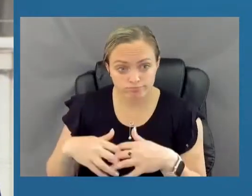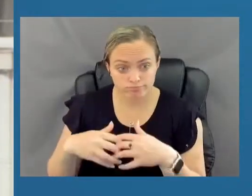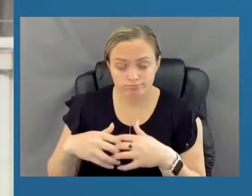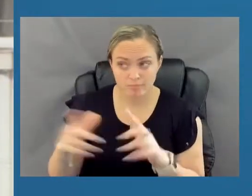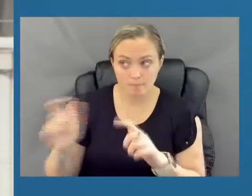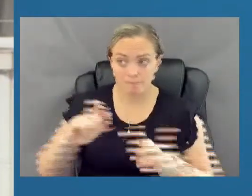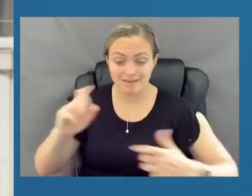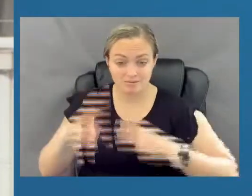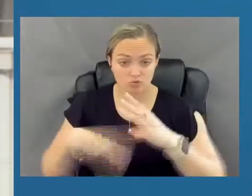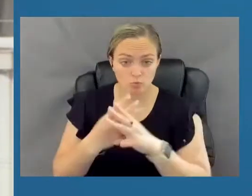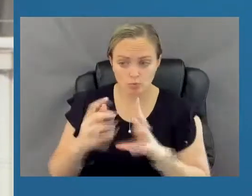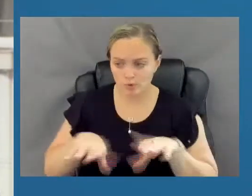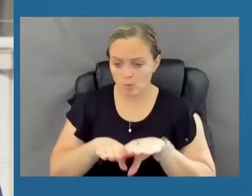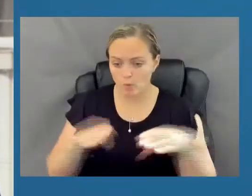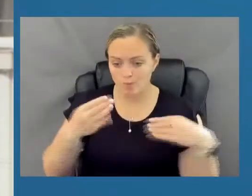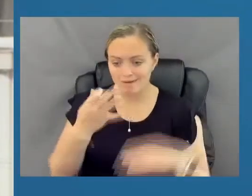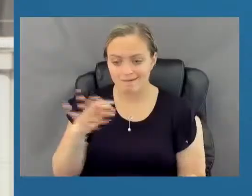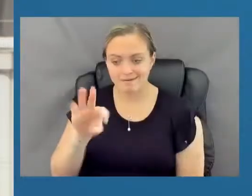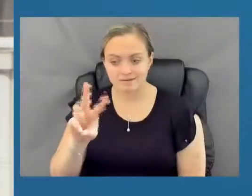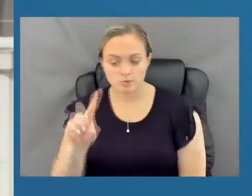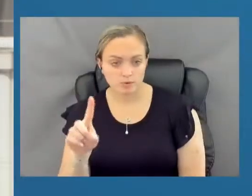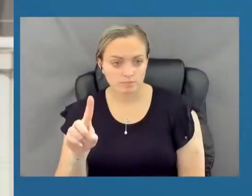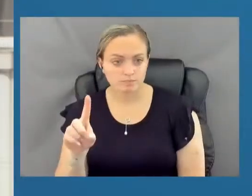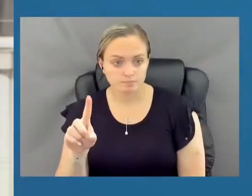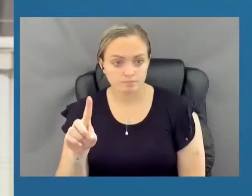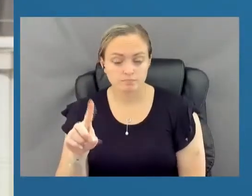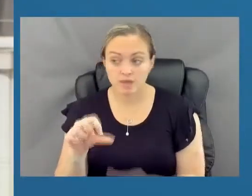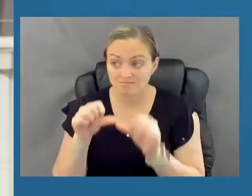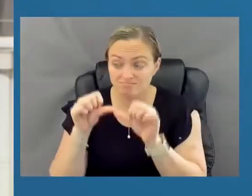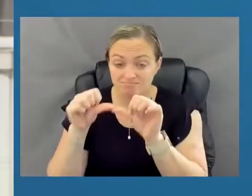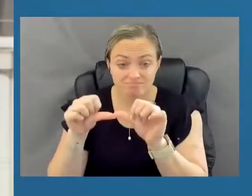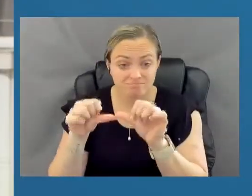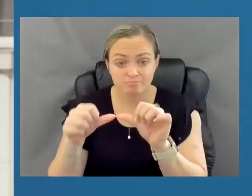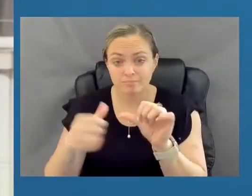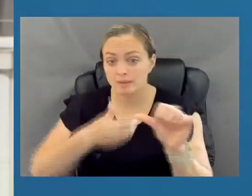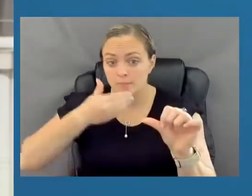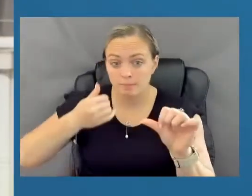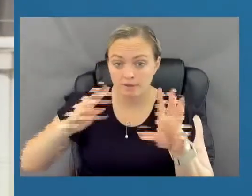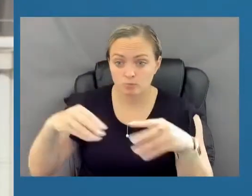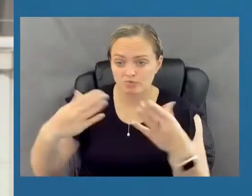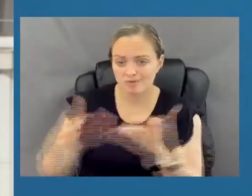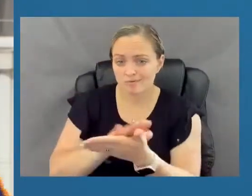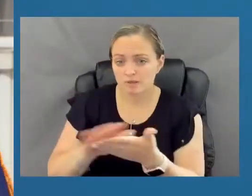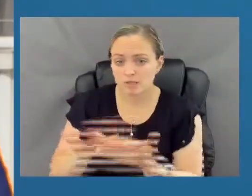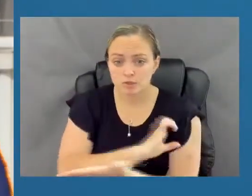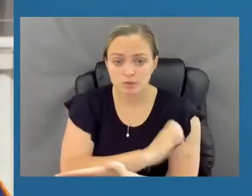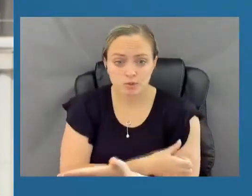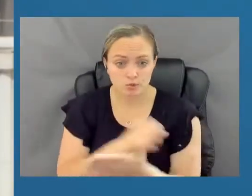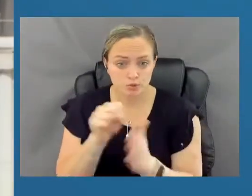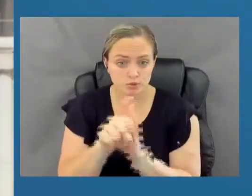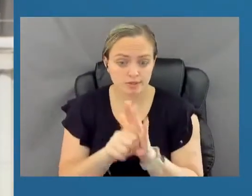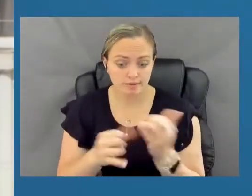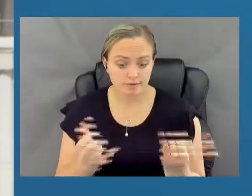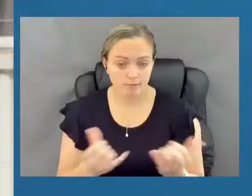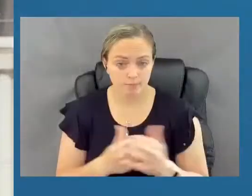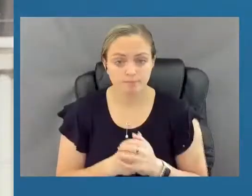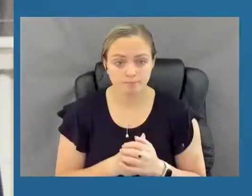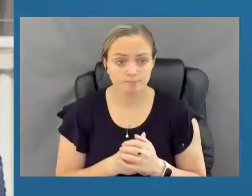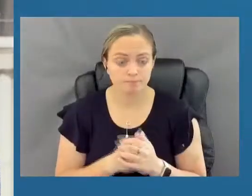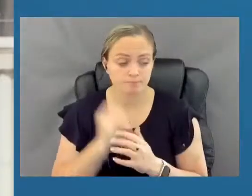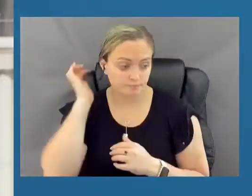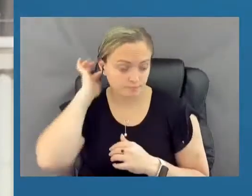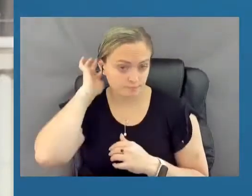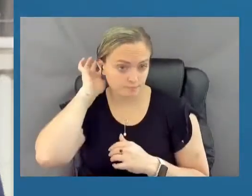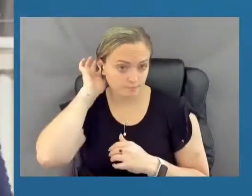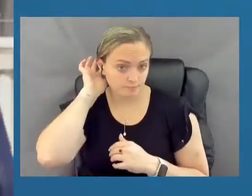when it opened in 1961, and remains the greatest provider of clean energy in our state today. President